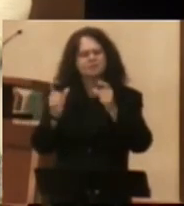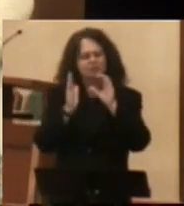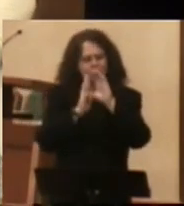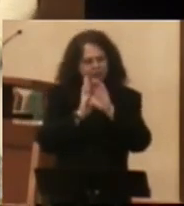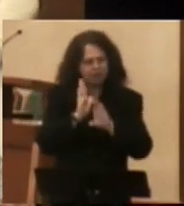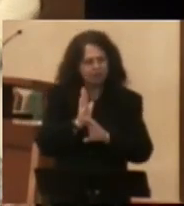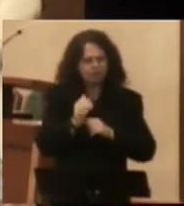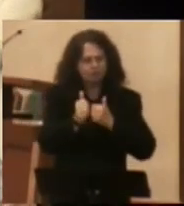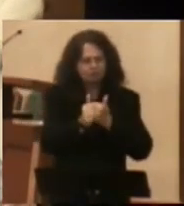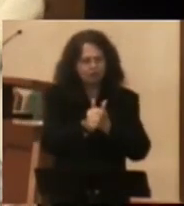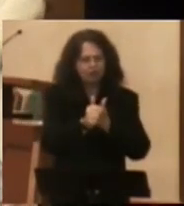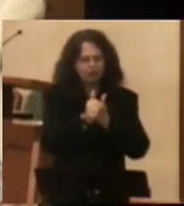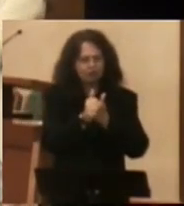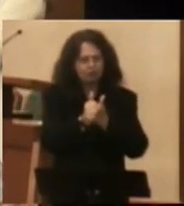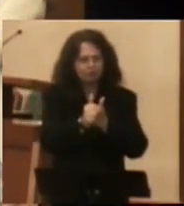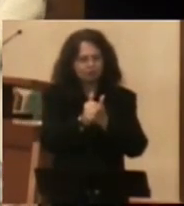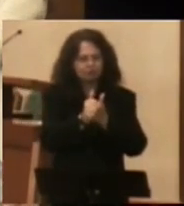the